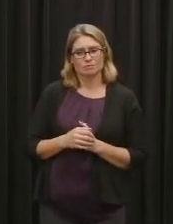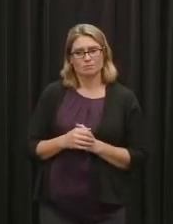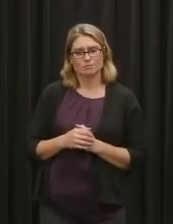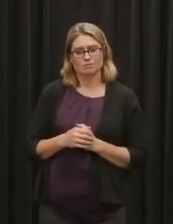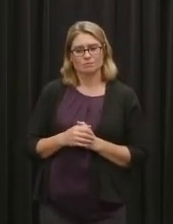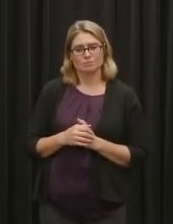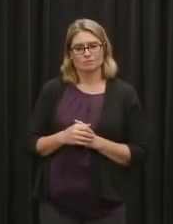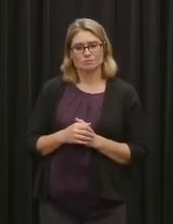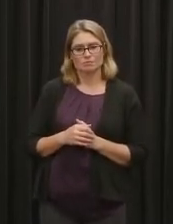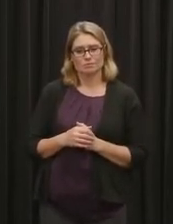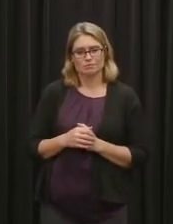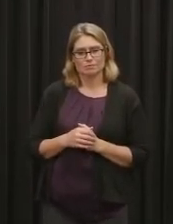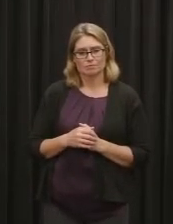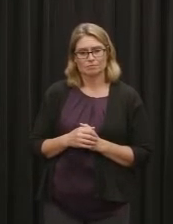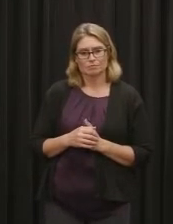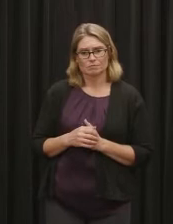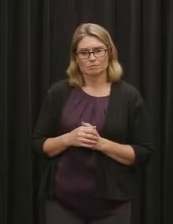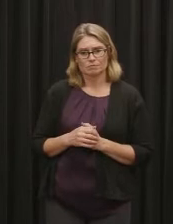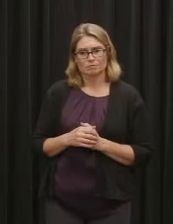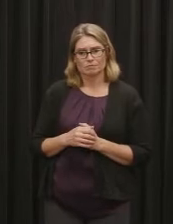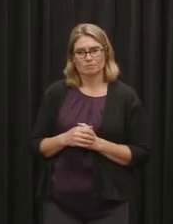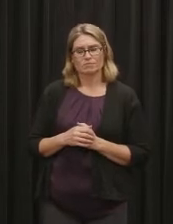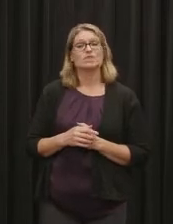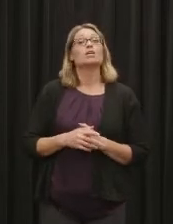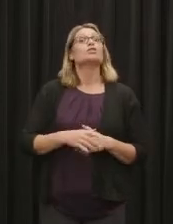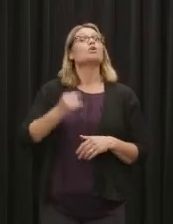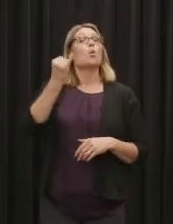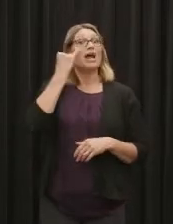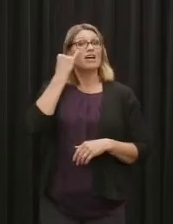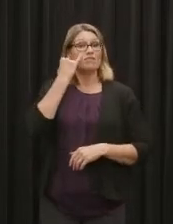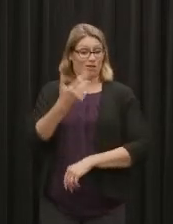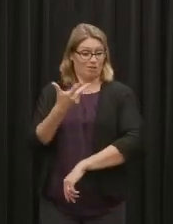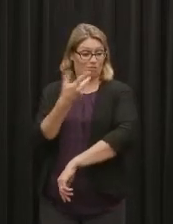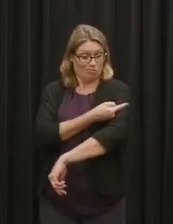for COVID-19 still be required to follow COVID-19 guidelines?